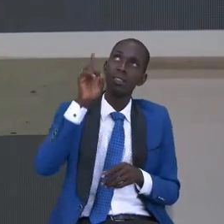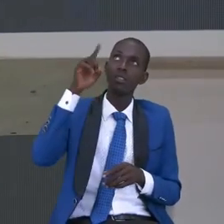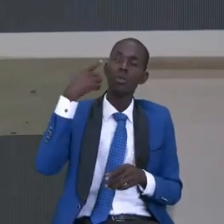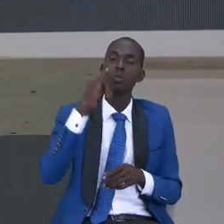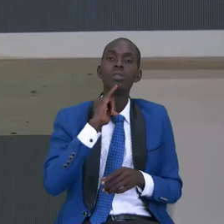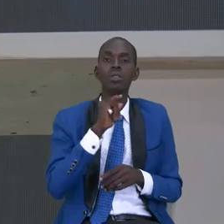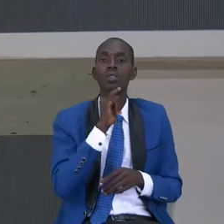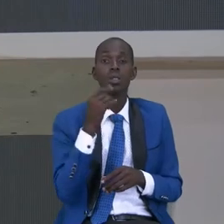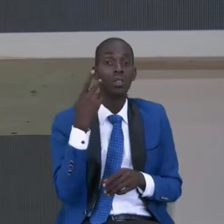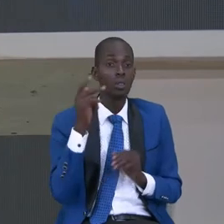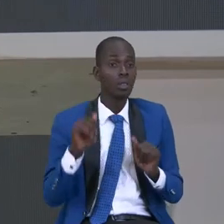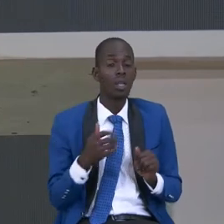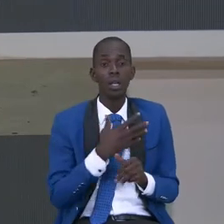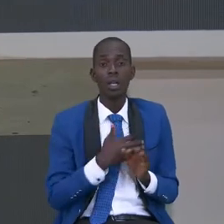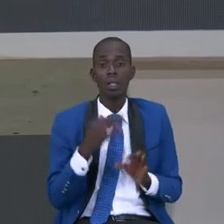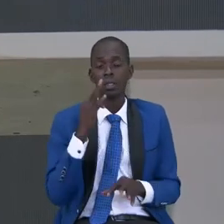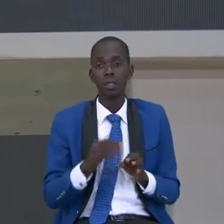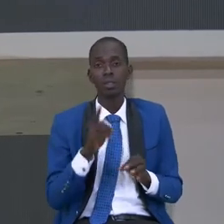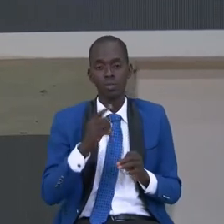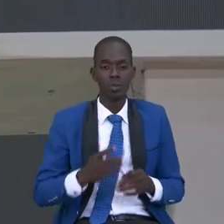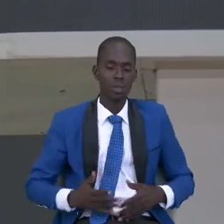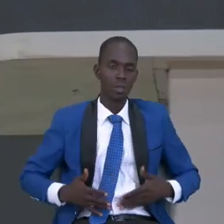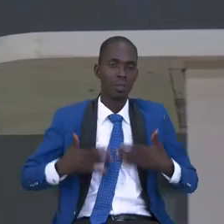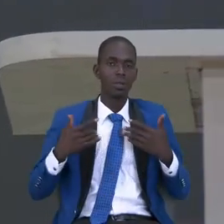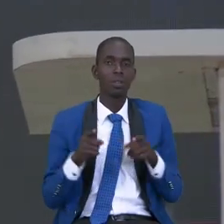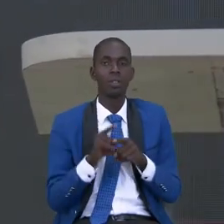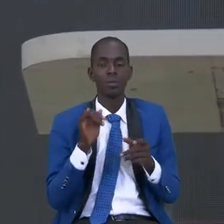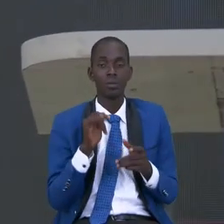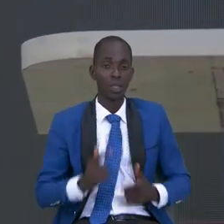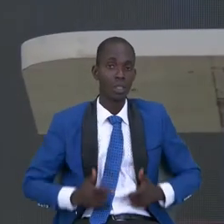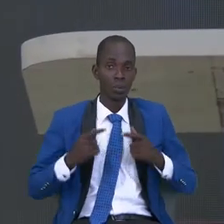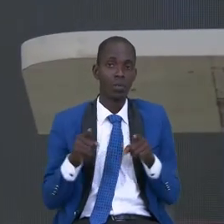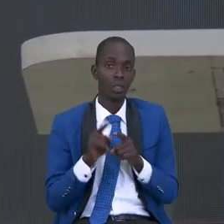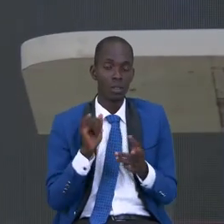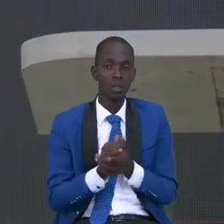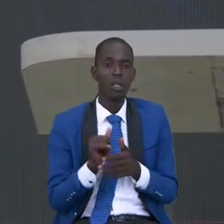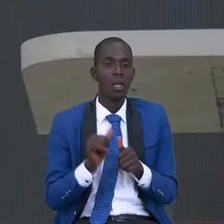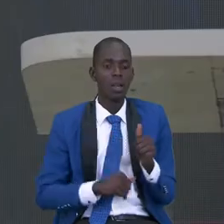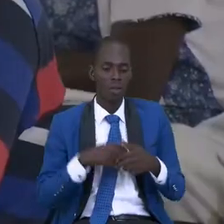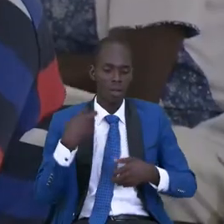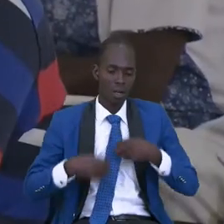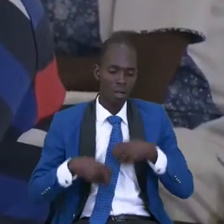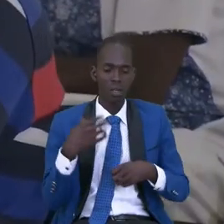you live like that, every difficulty will clear out of your way.